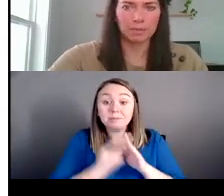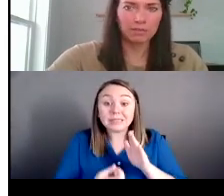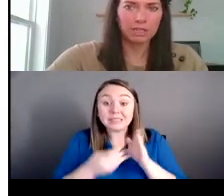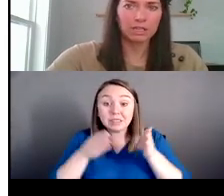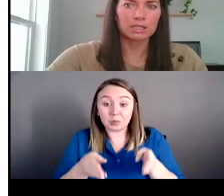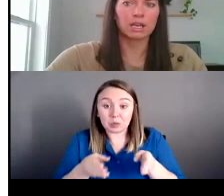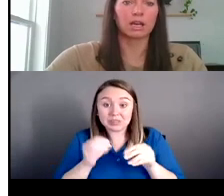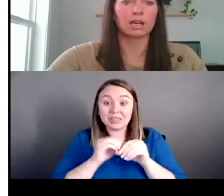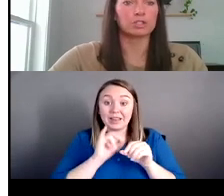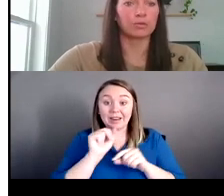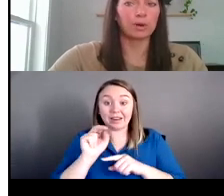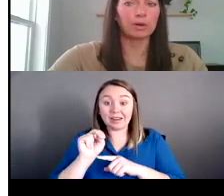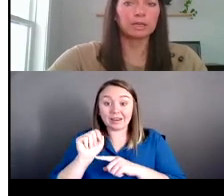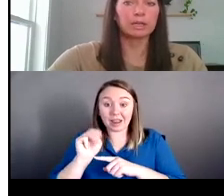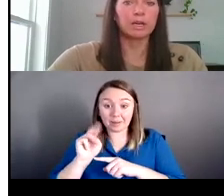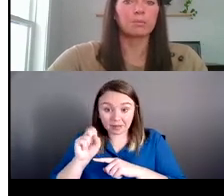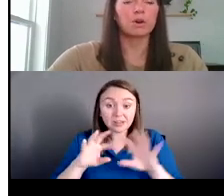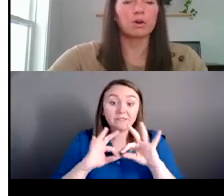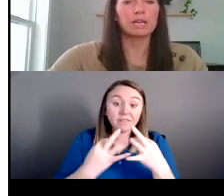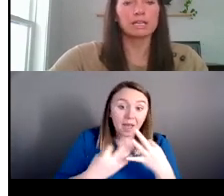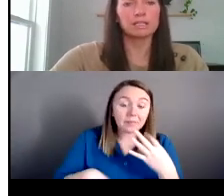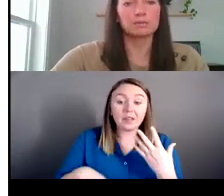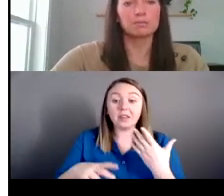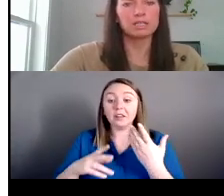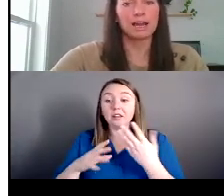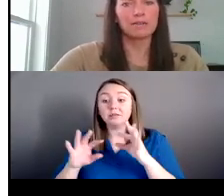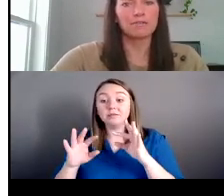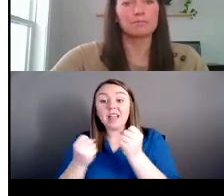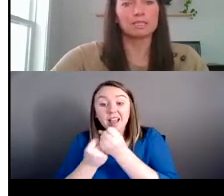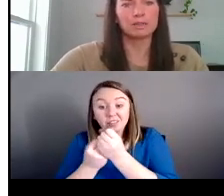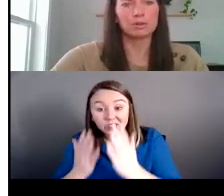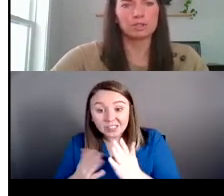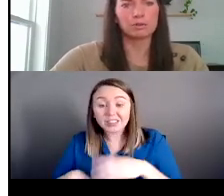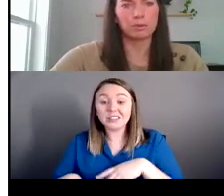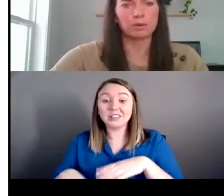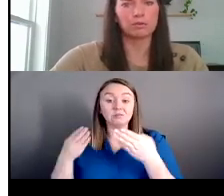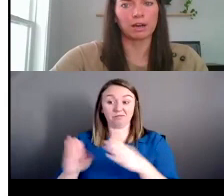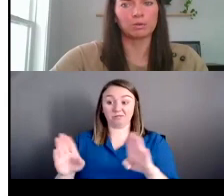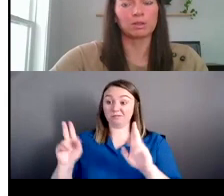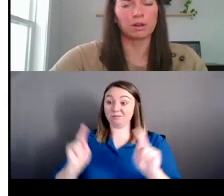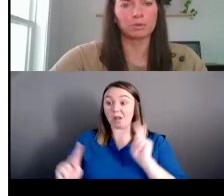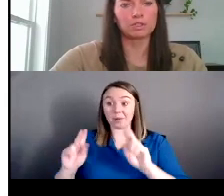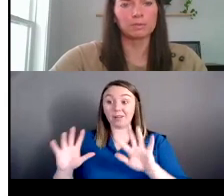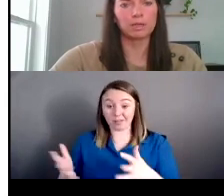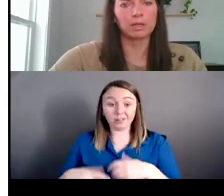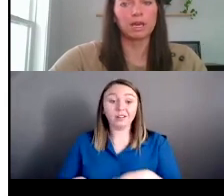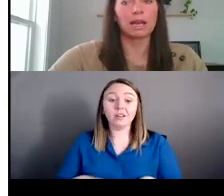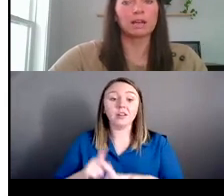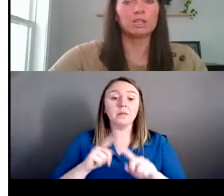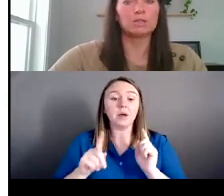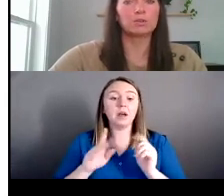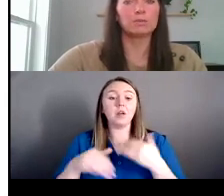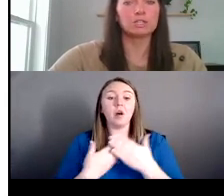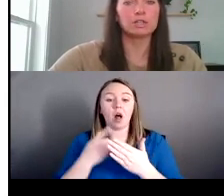victim advocates, and the general public. But all cases must have a missing person report filed with law enforcement,